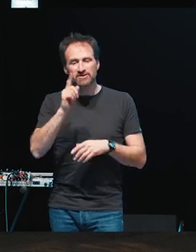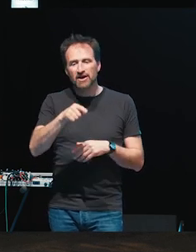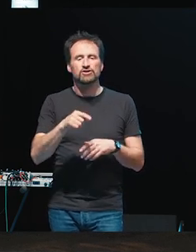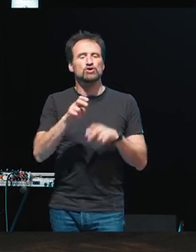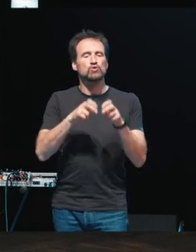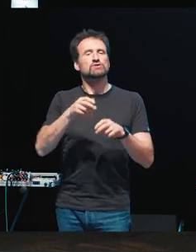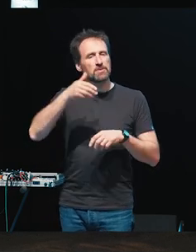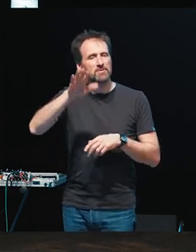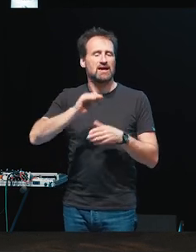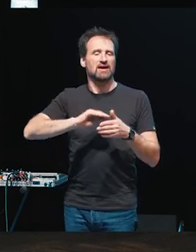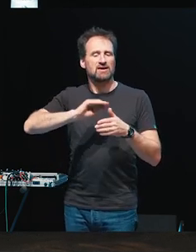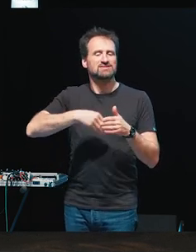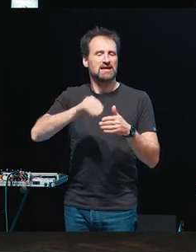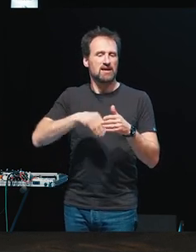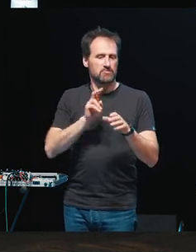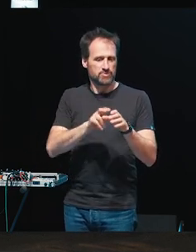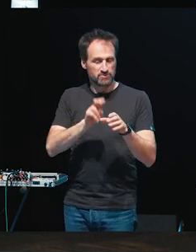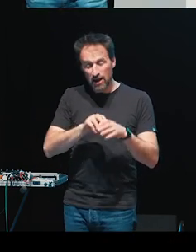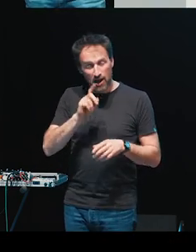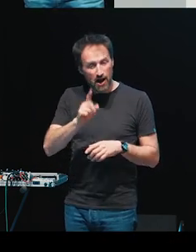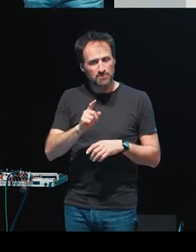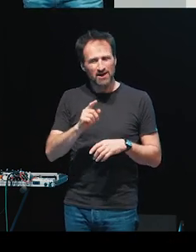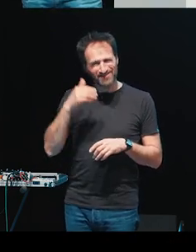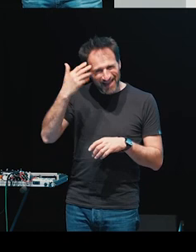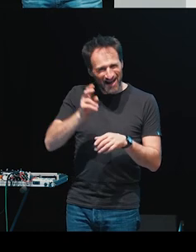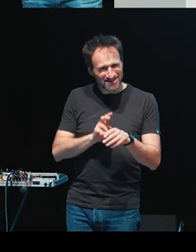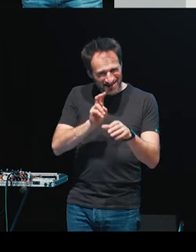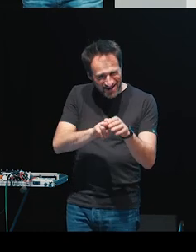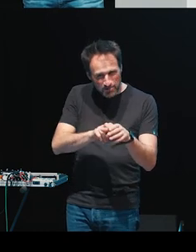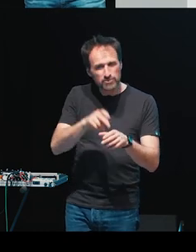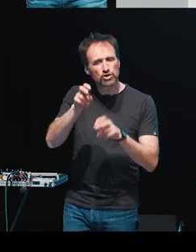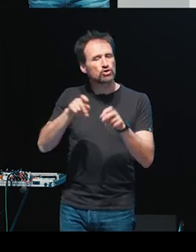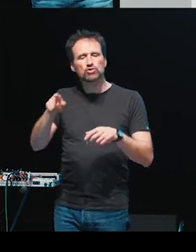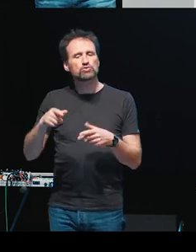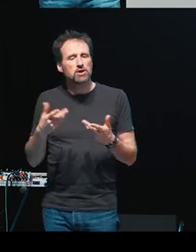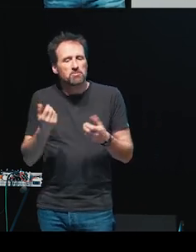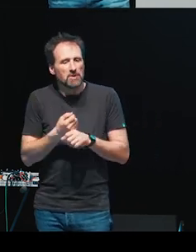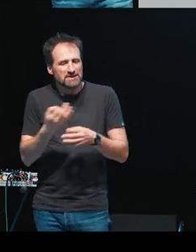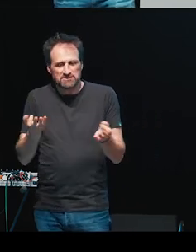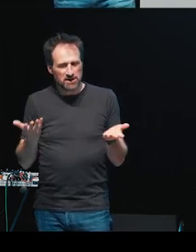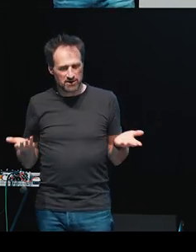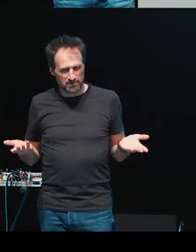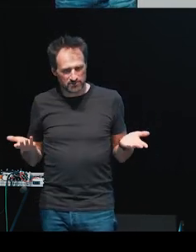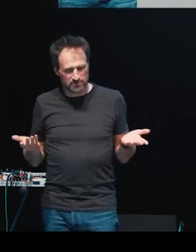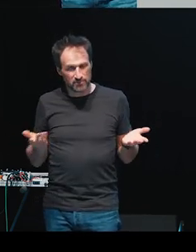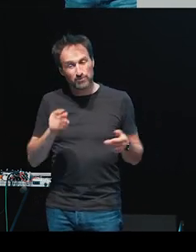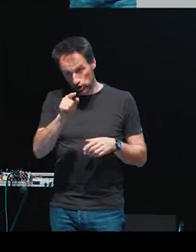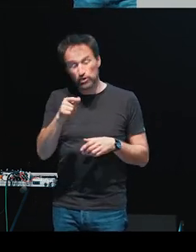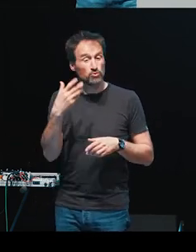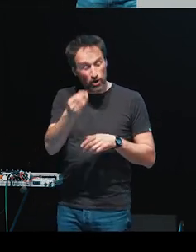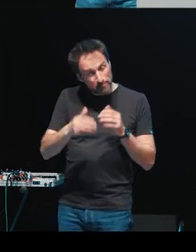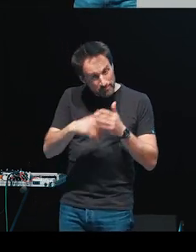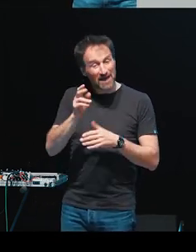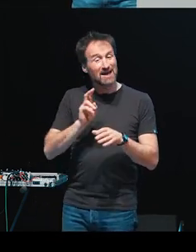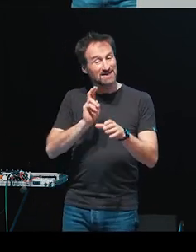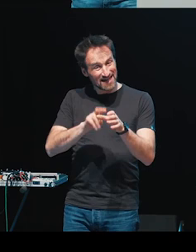experience does not change, in the sense that we are not doing more of A-B testing in the rest of the pages. So what happens there is that you get more signups,